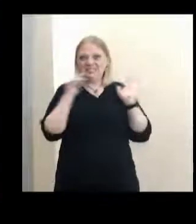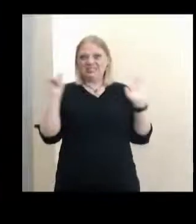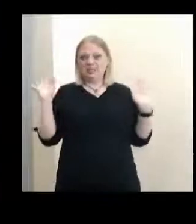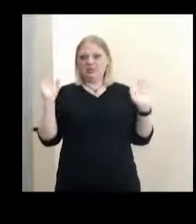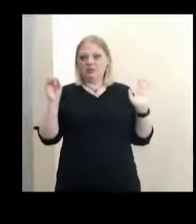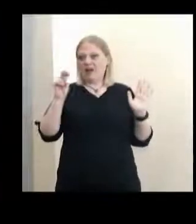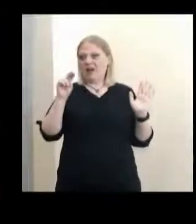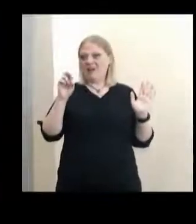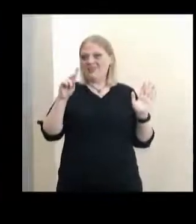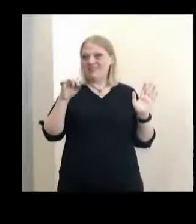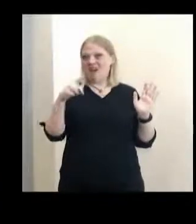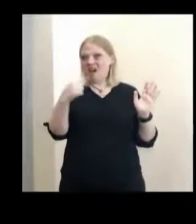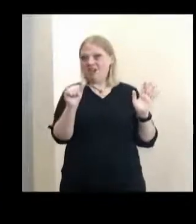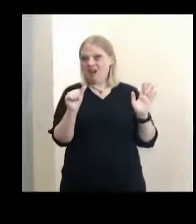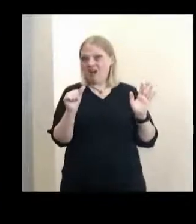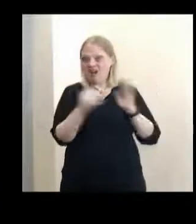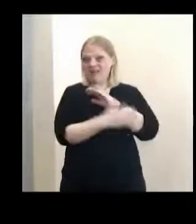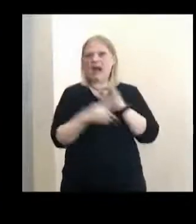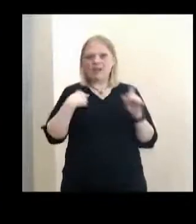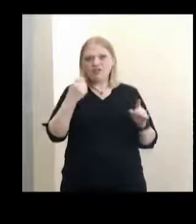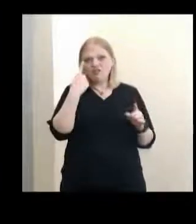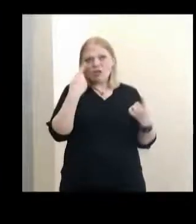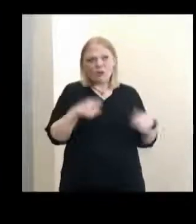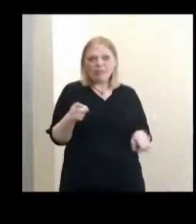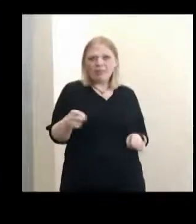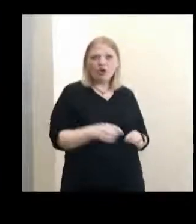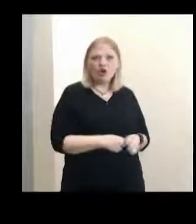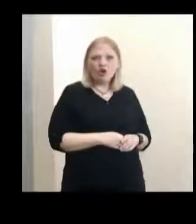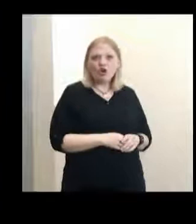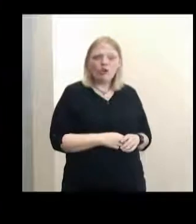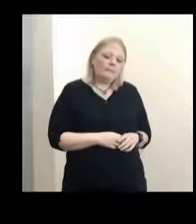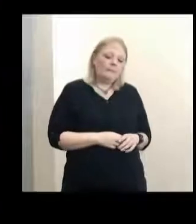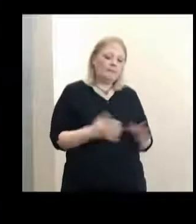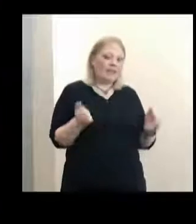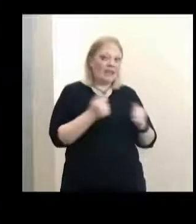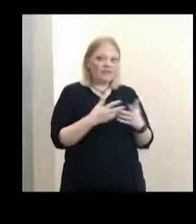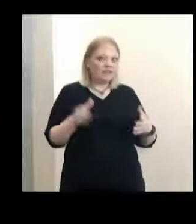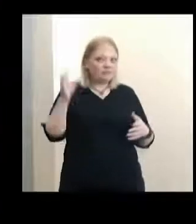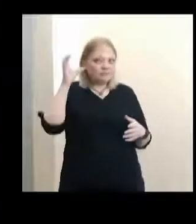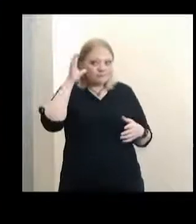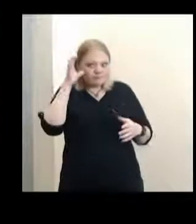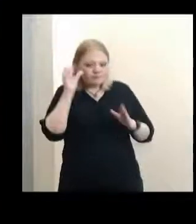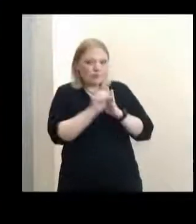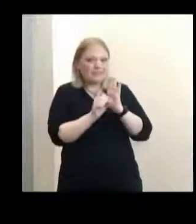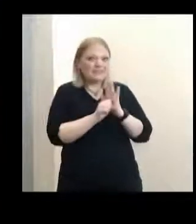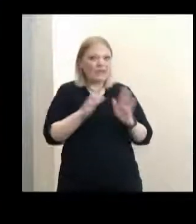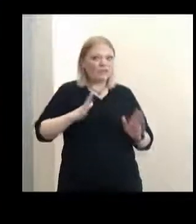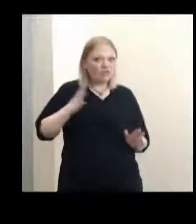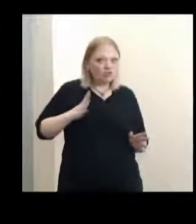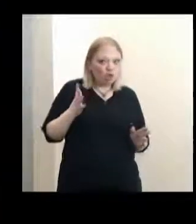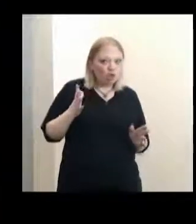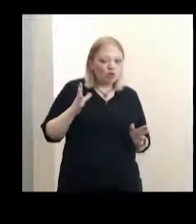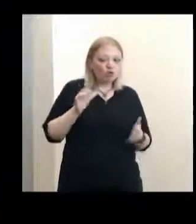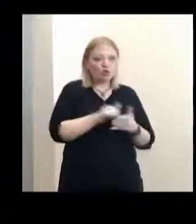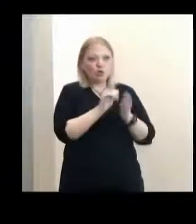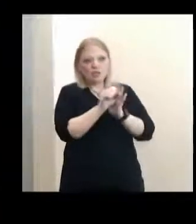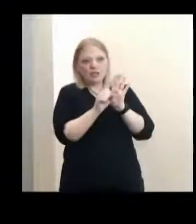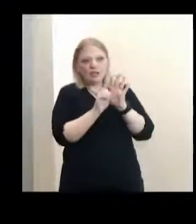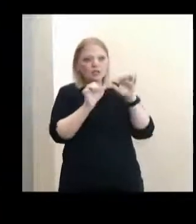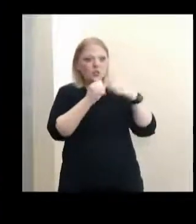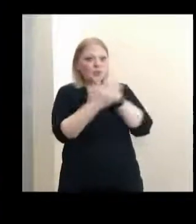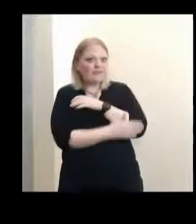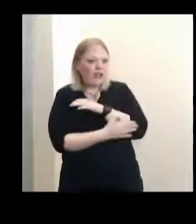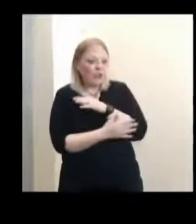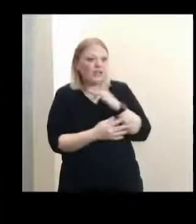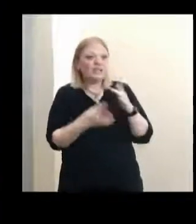County, I understand what happened there, but everything I've heard from state officials, as well as New York State Association of Counties